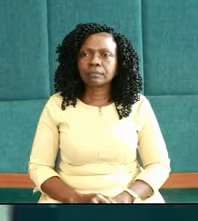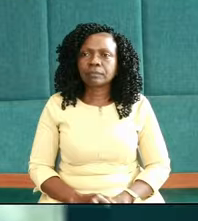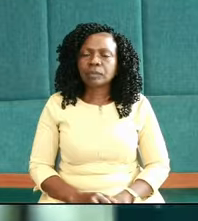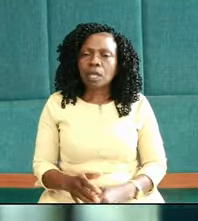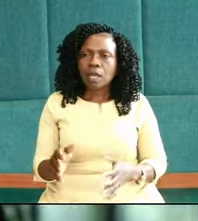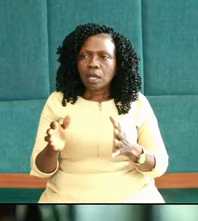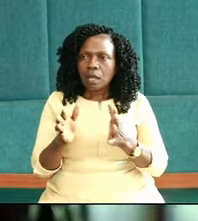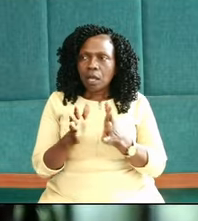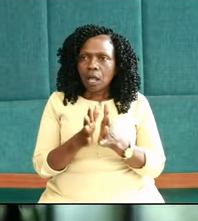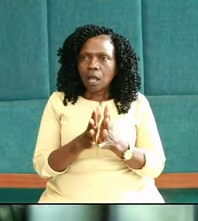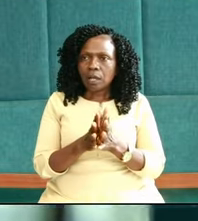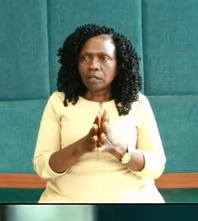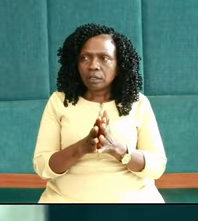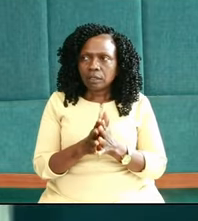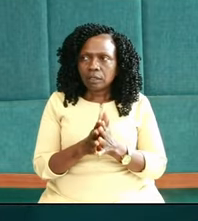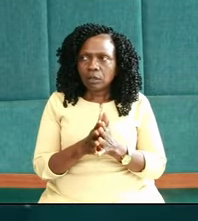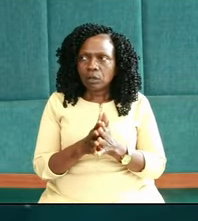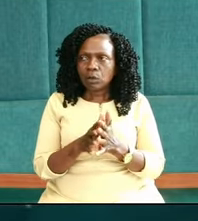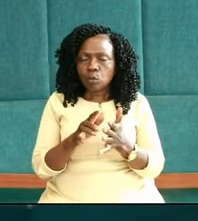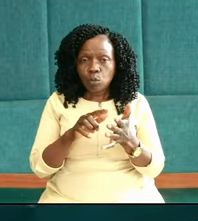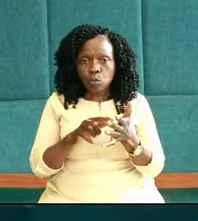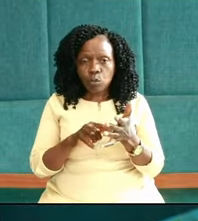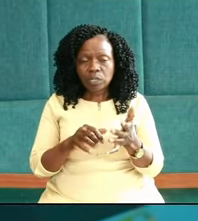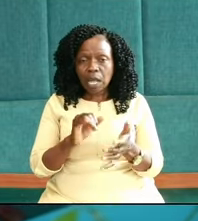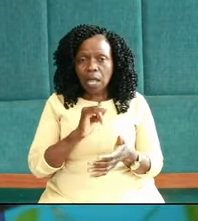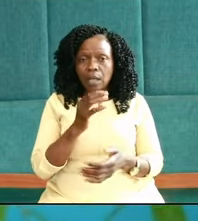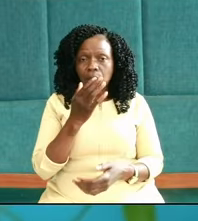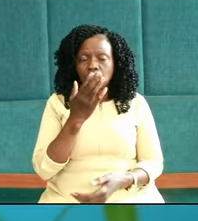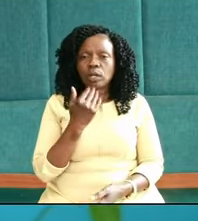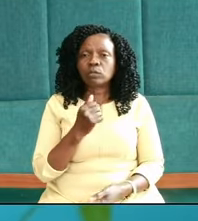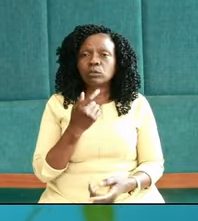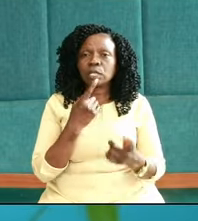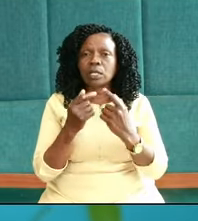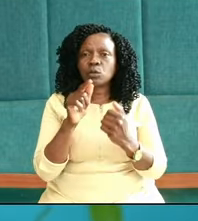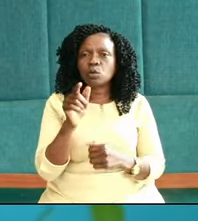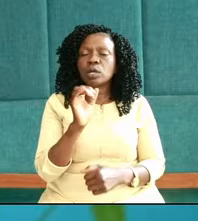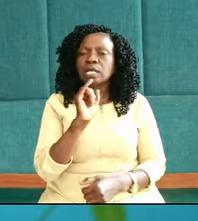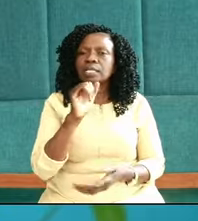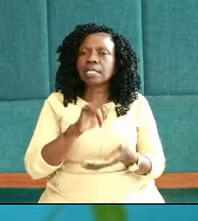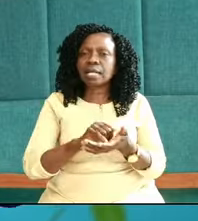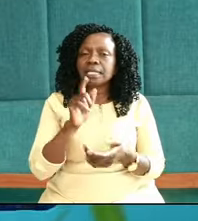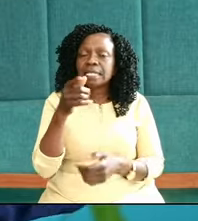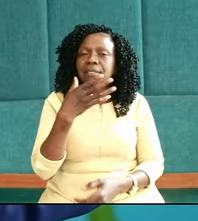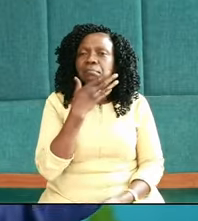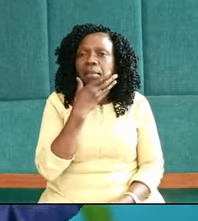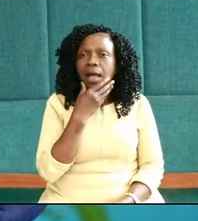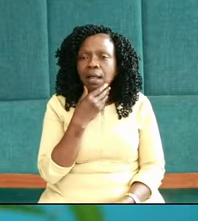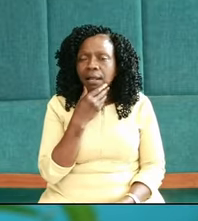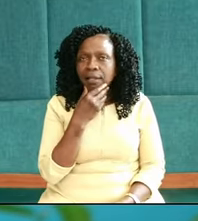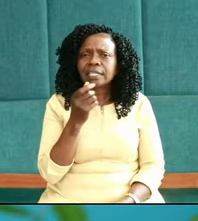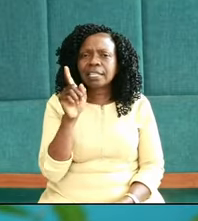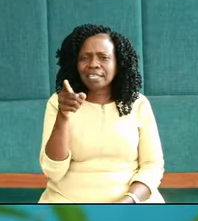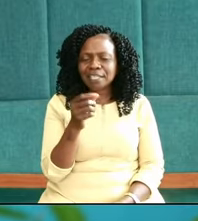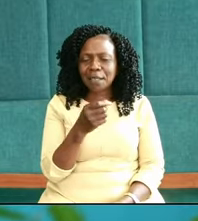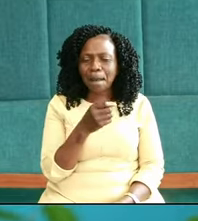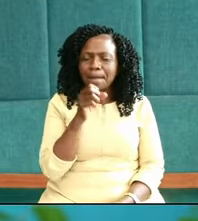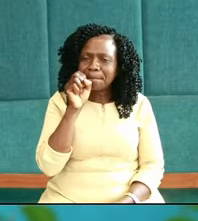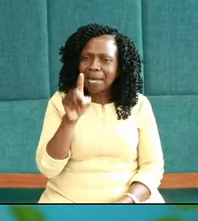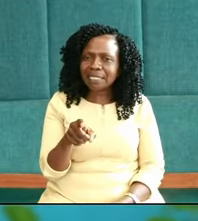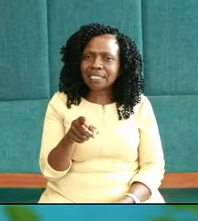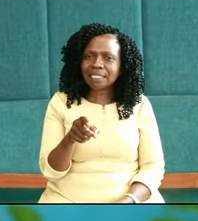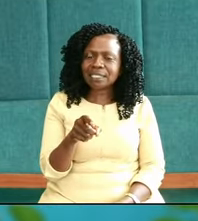And what I wanted to tell you is that this month of February,